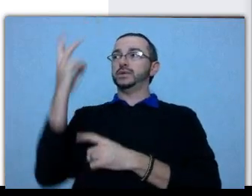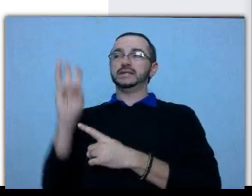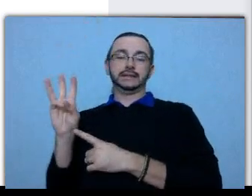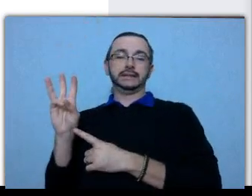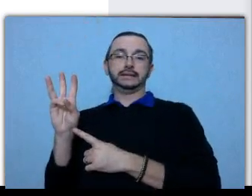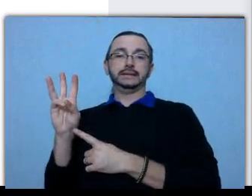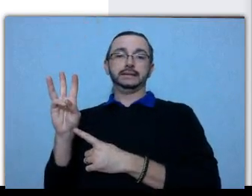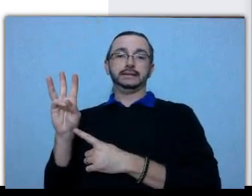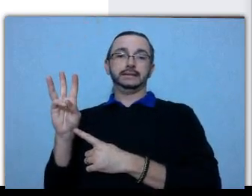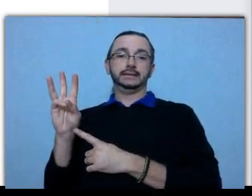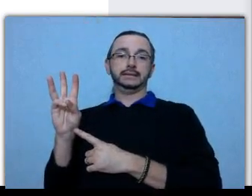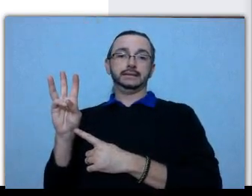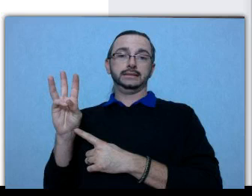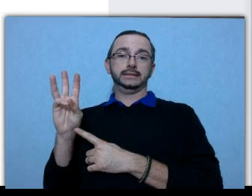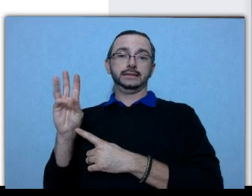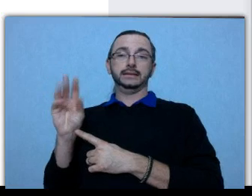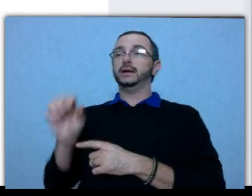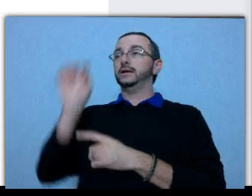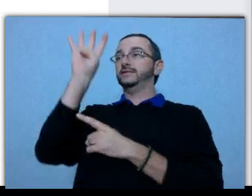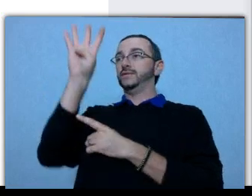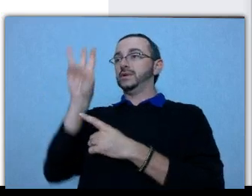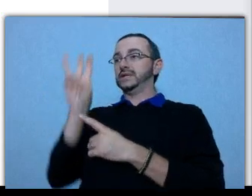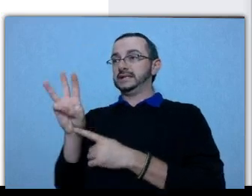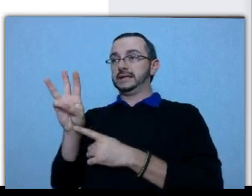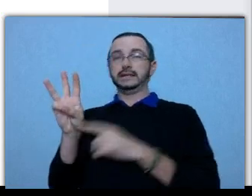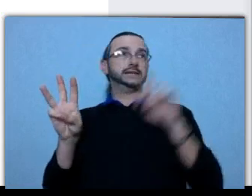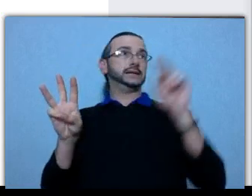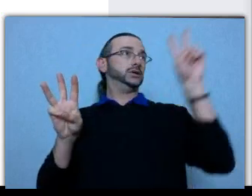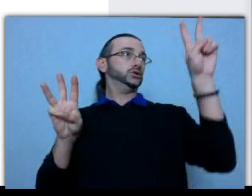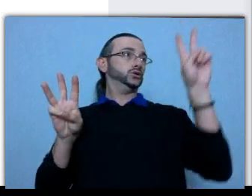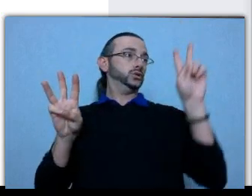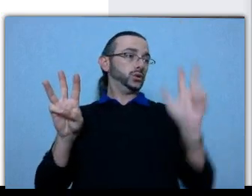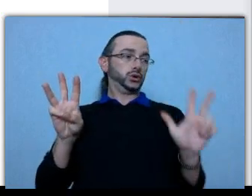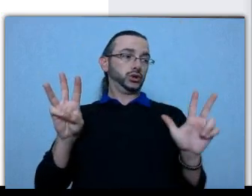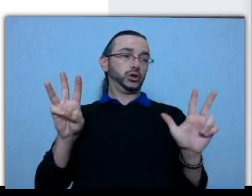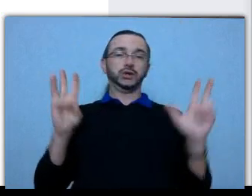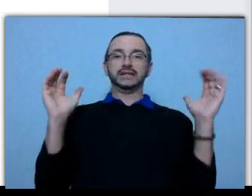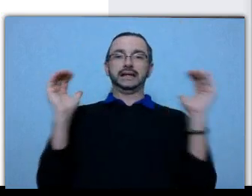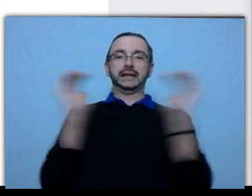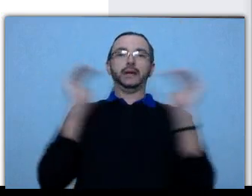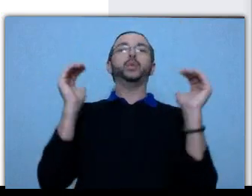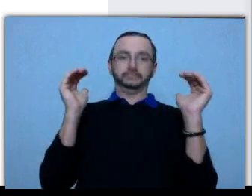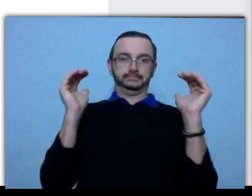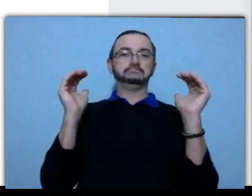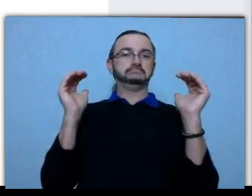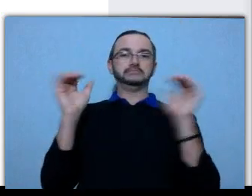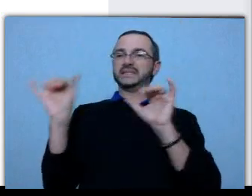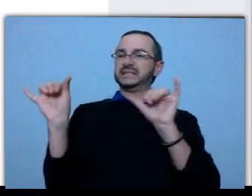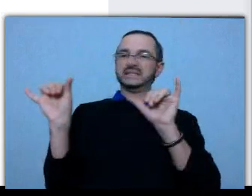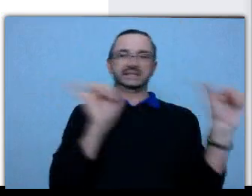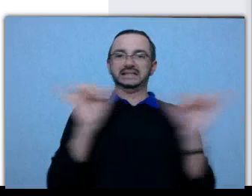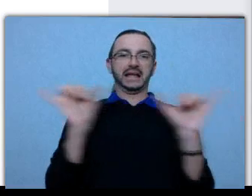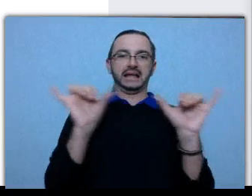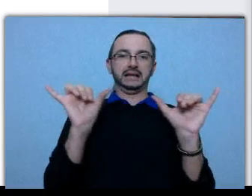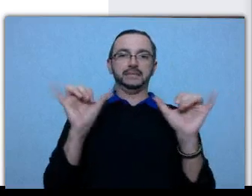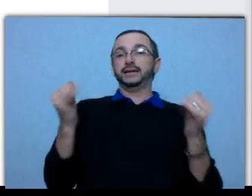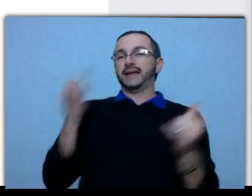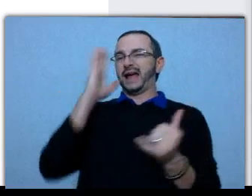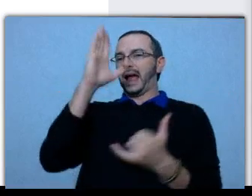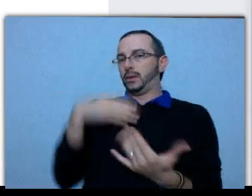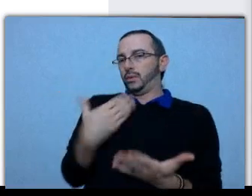4/6. 4/6 and 2/3 are equivalent. They are saying the same thing. Let me prove it to